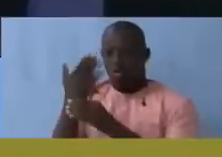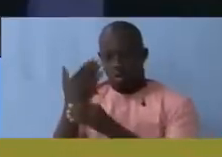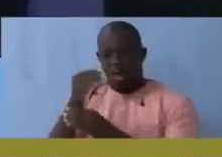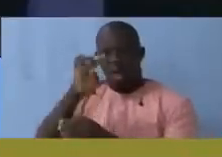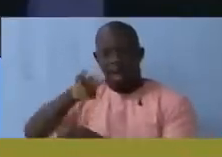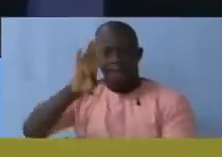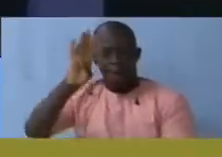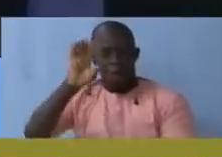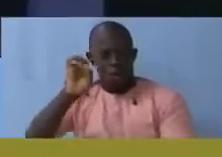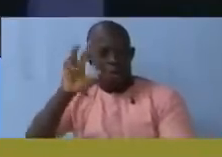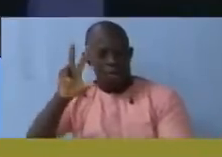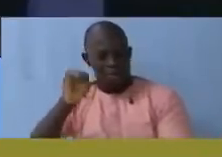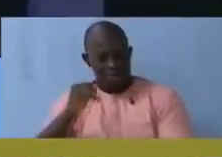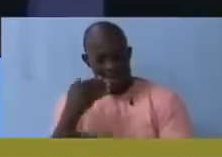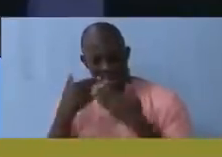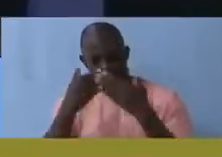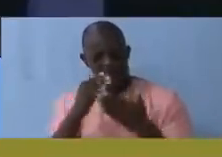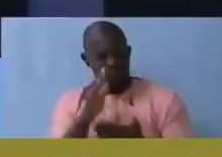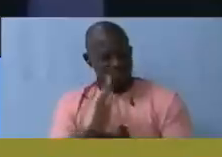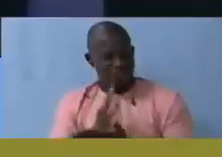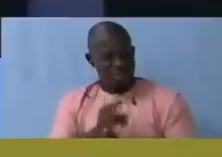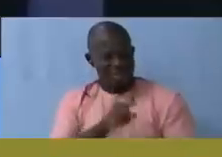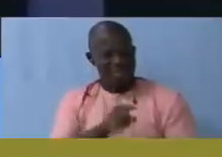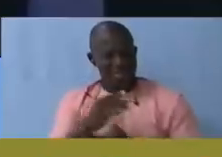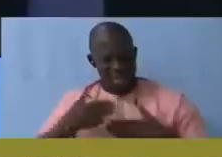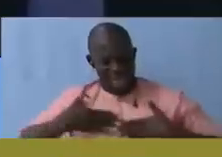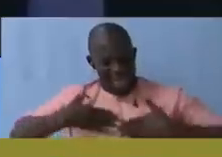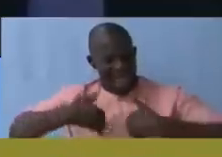When viral load is undetectable, that doesn't